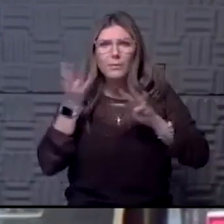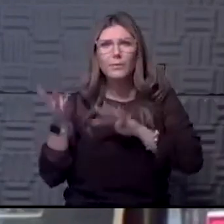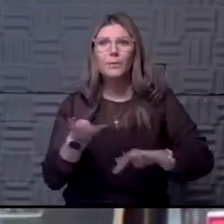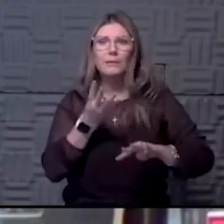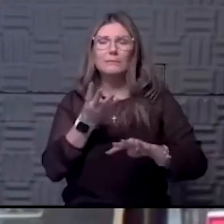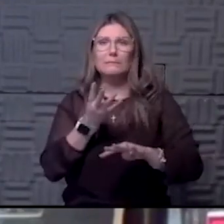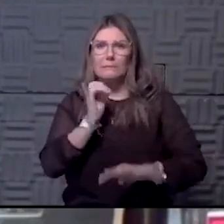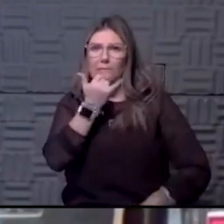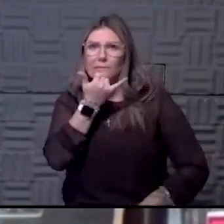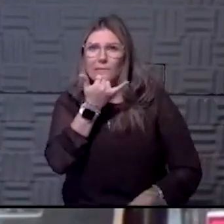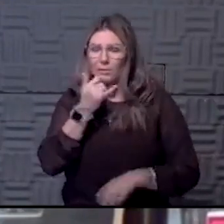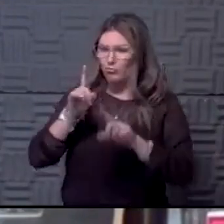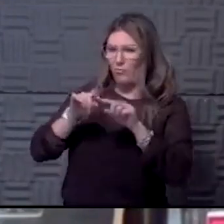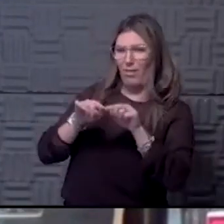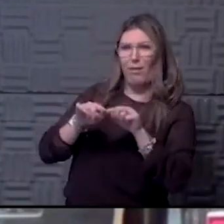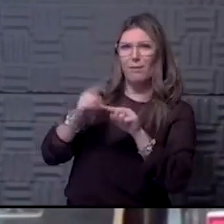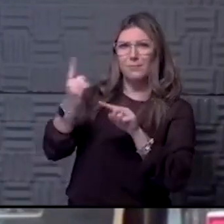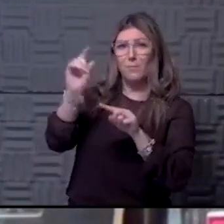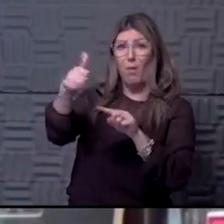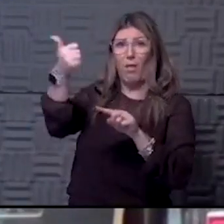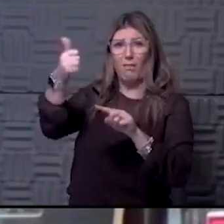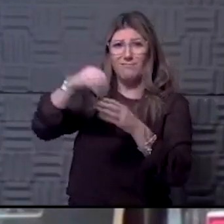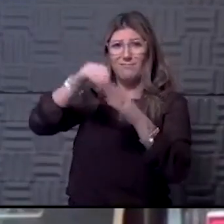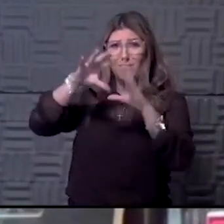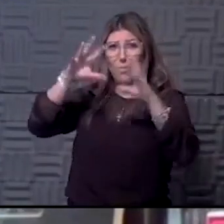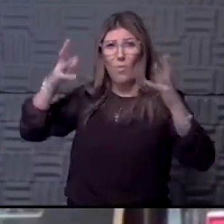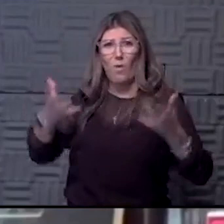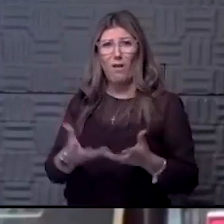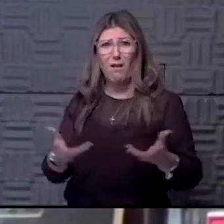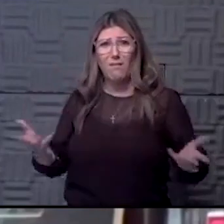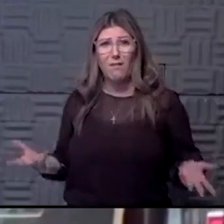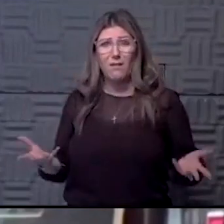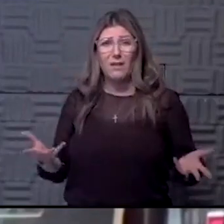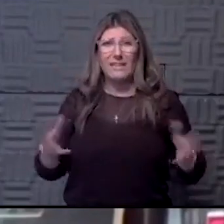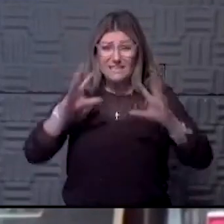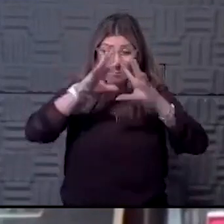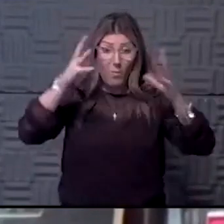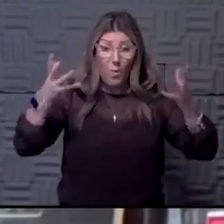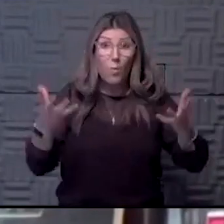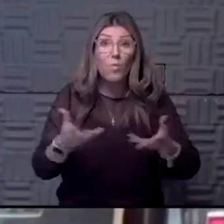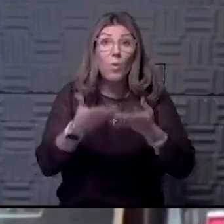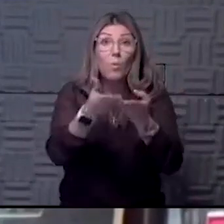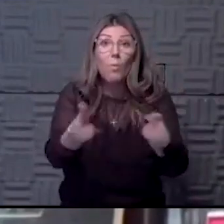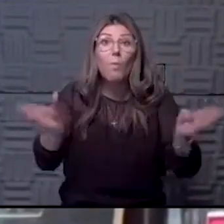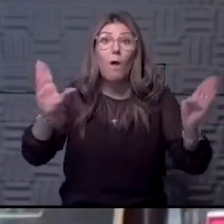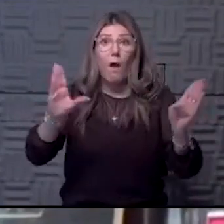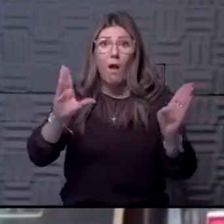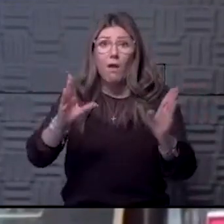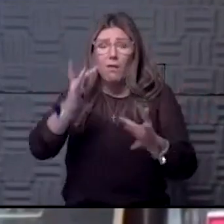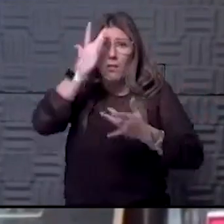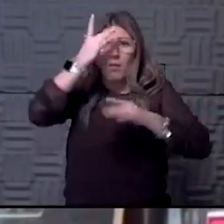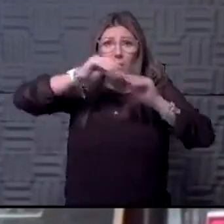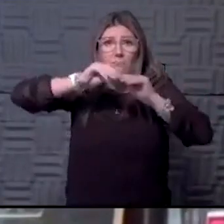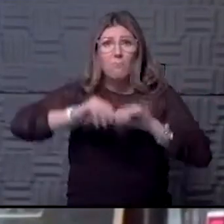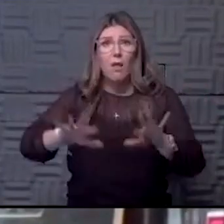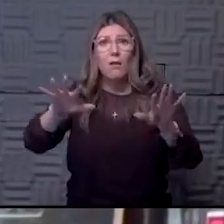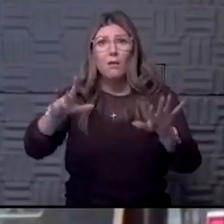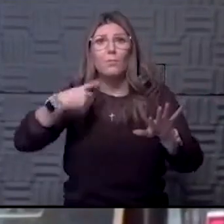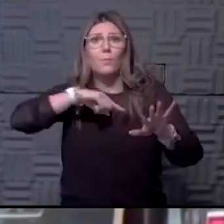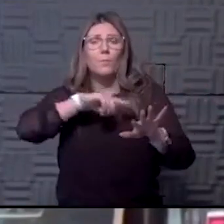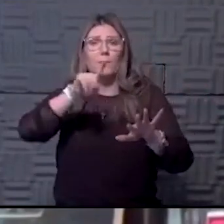have to rely on someone else in the world, particularly when this has been a worldwide pandemic. We need the capacity